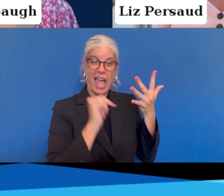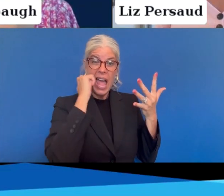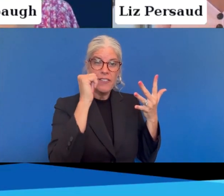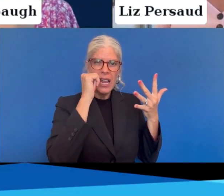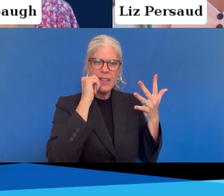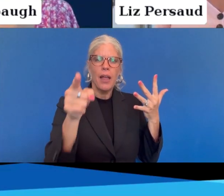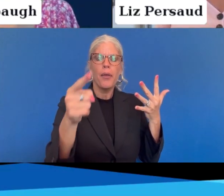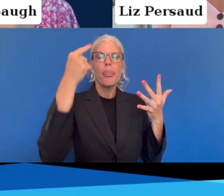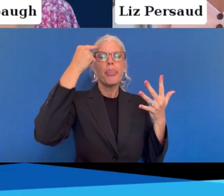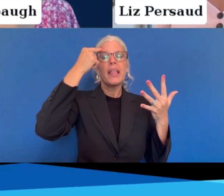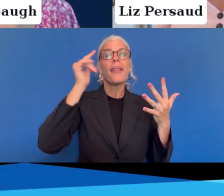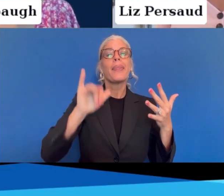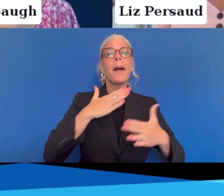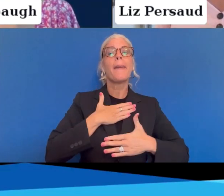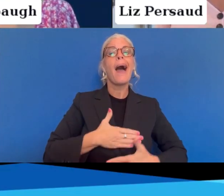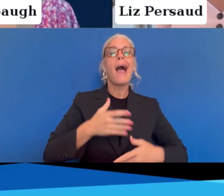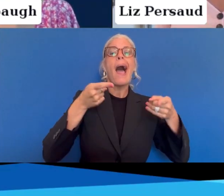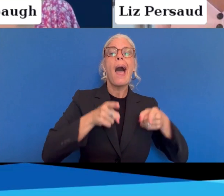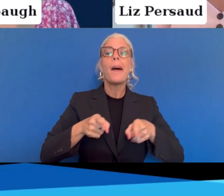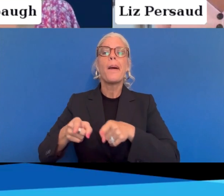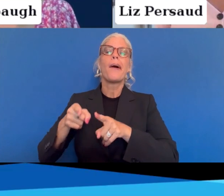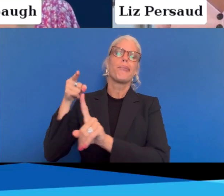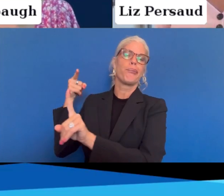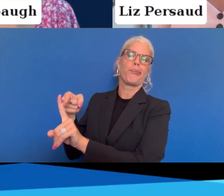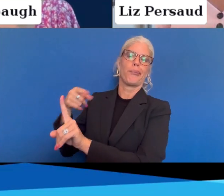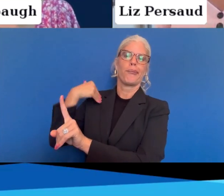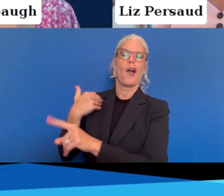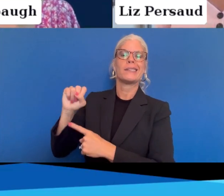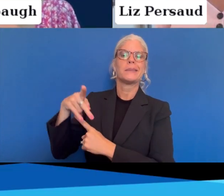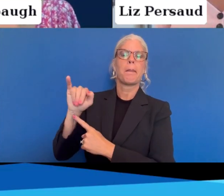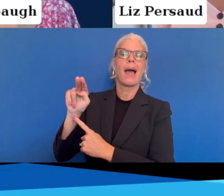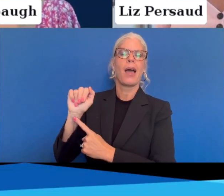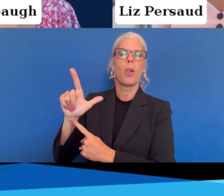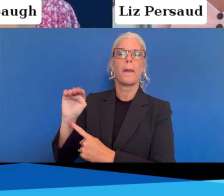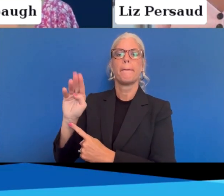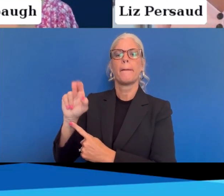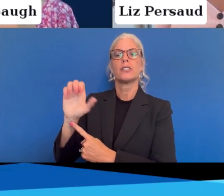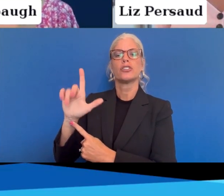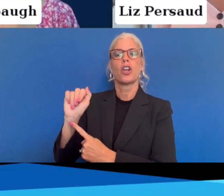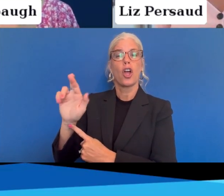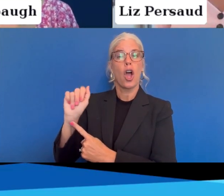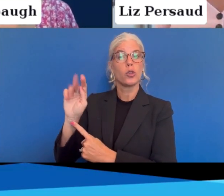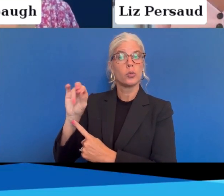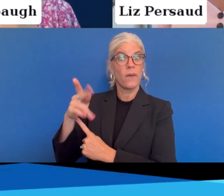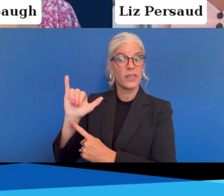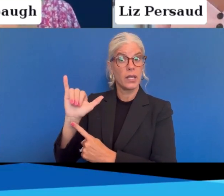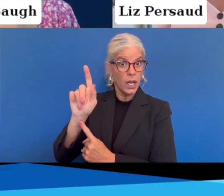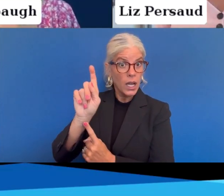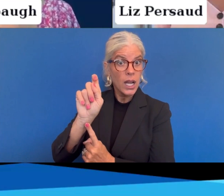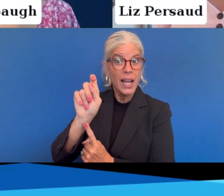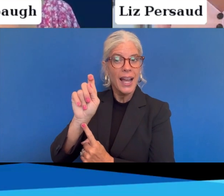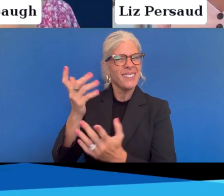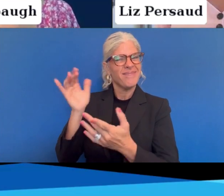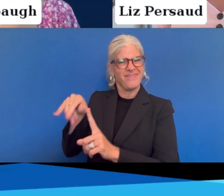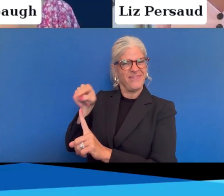really fatigued, really tired. It's very difficult oftentimes when you have these symptoms every day to kind of know what's